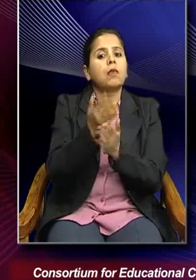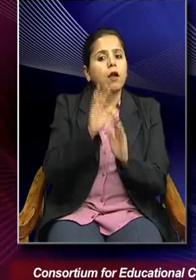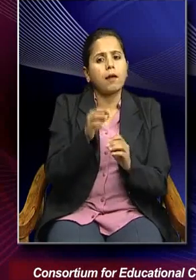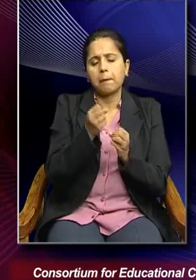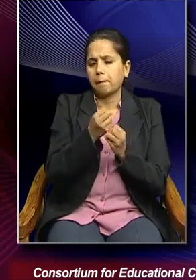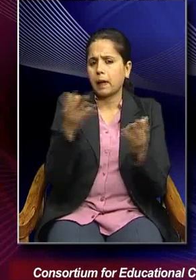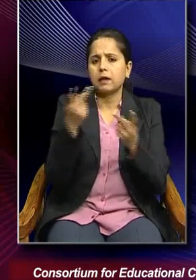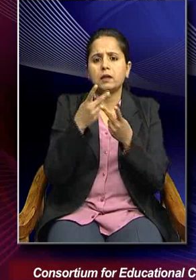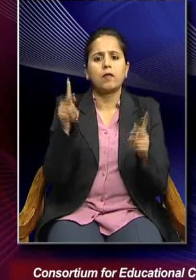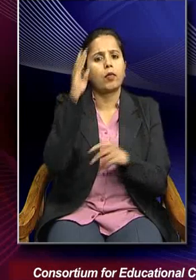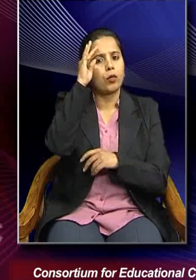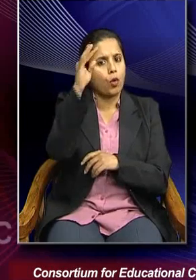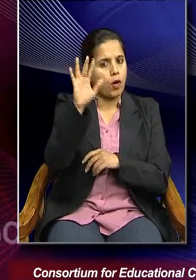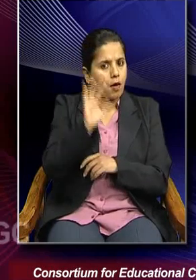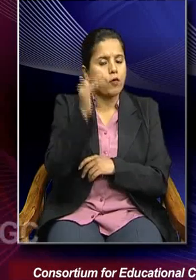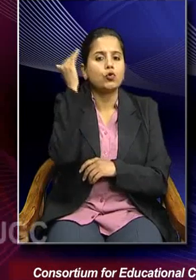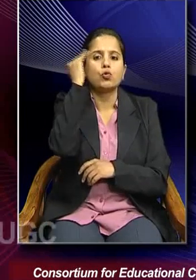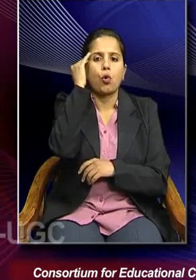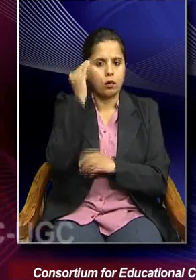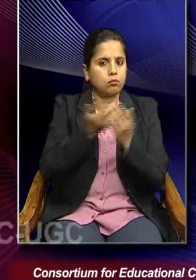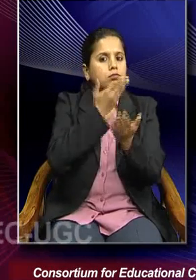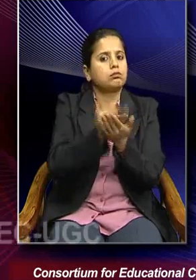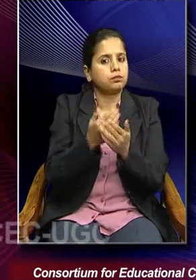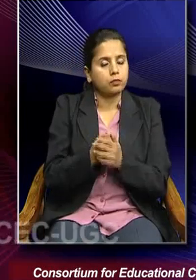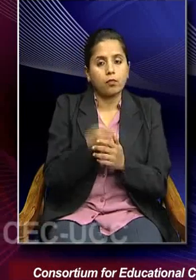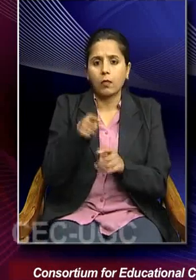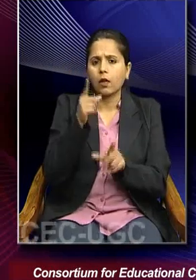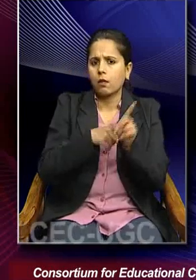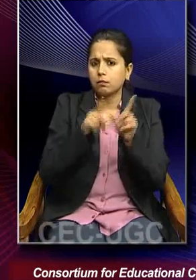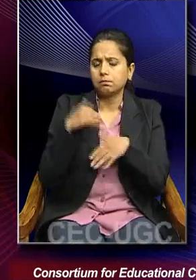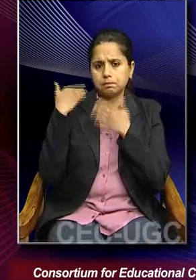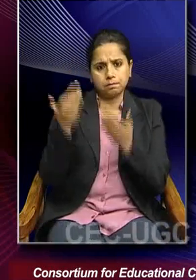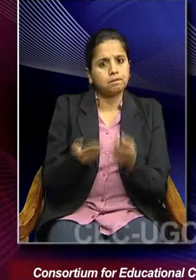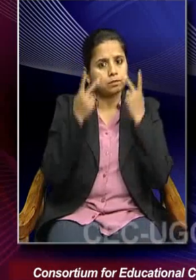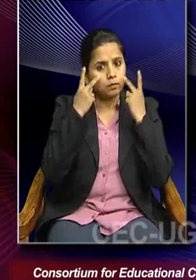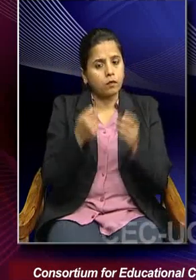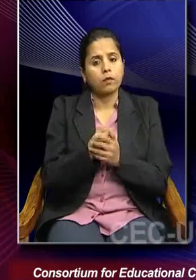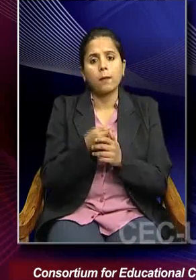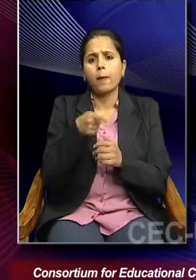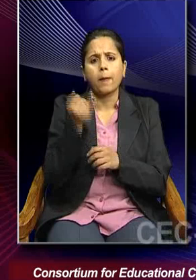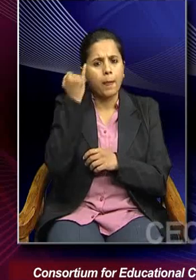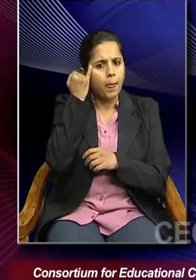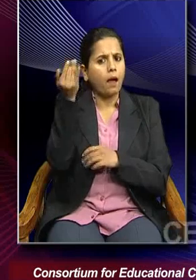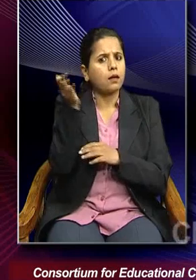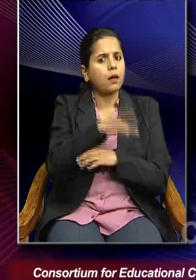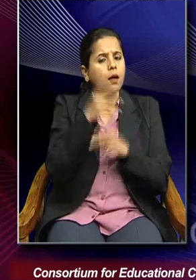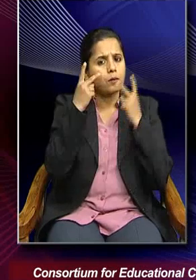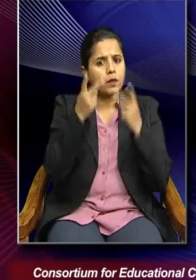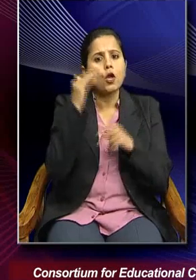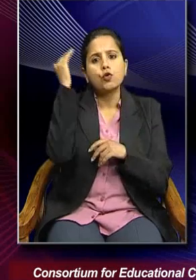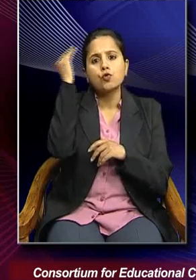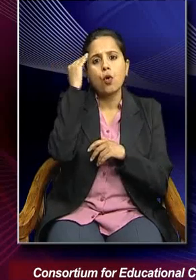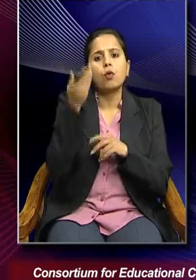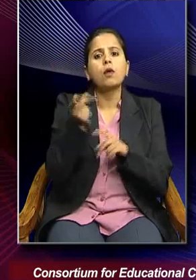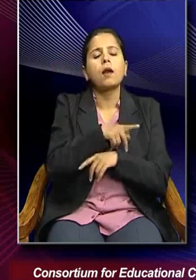many different theories of knowledge over the years, from the idea that knowledge comes